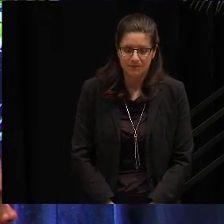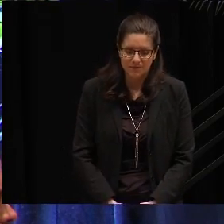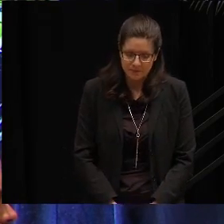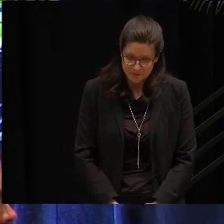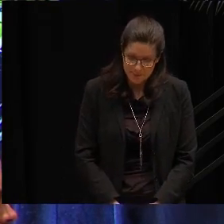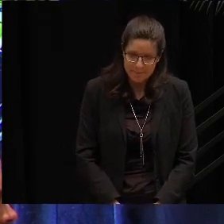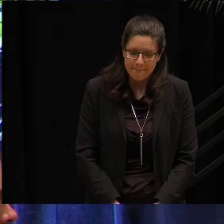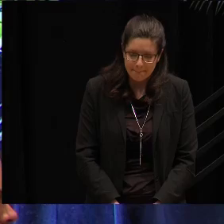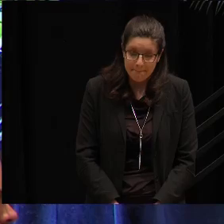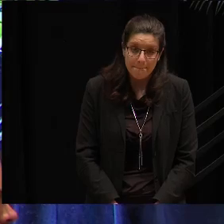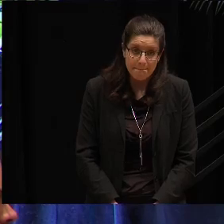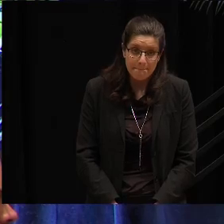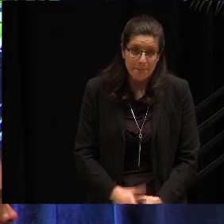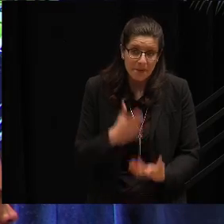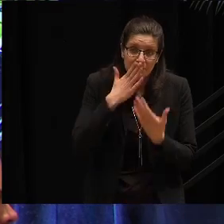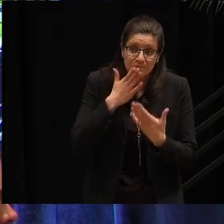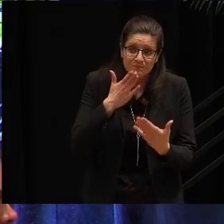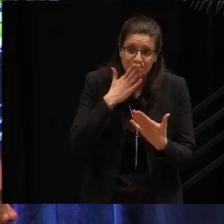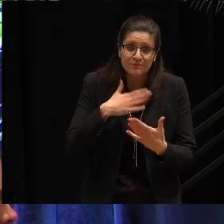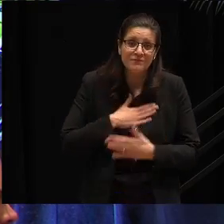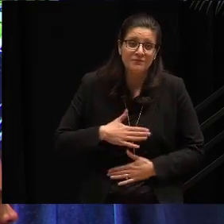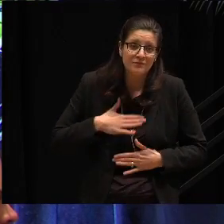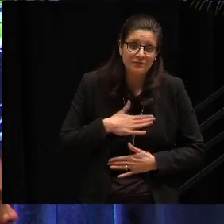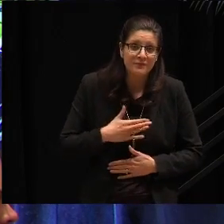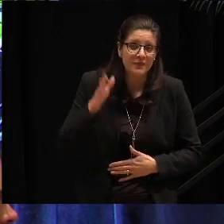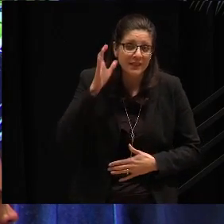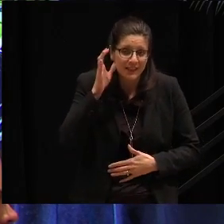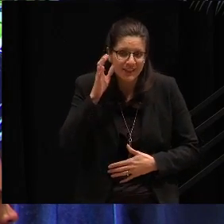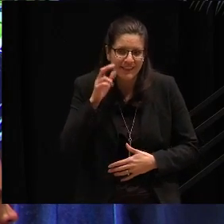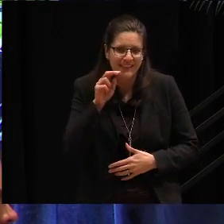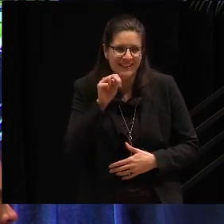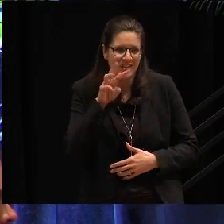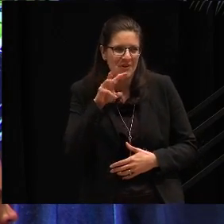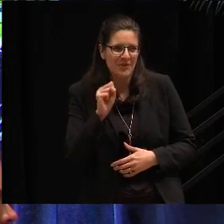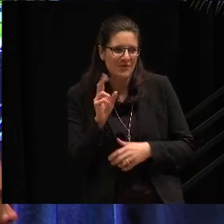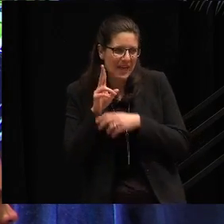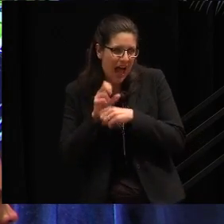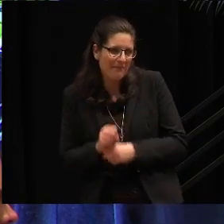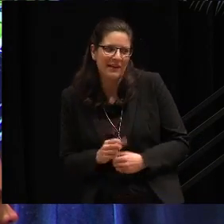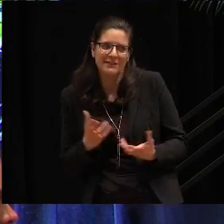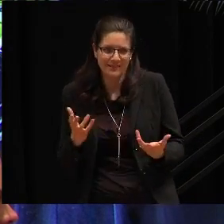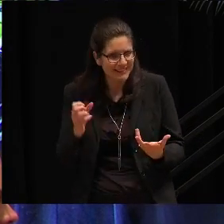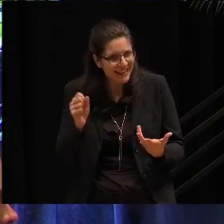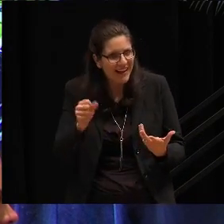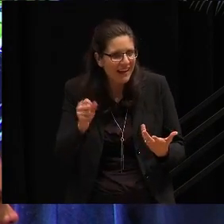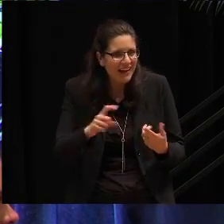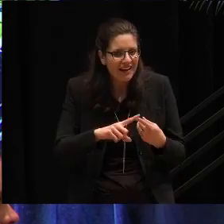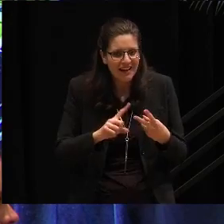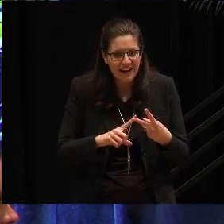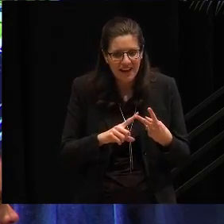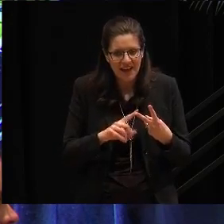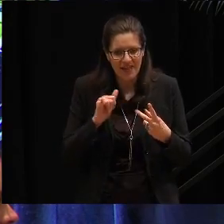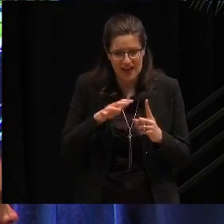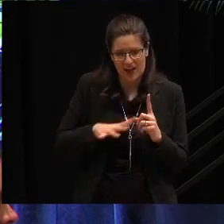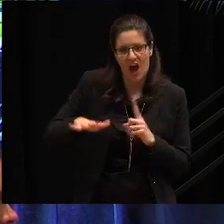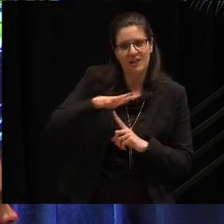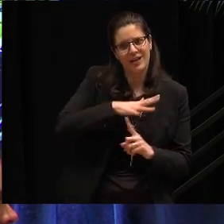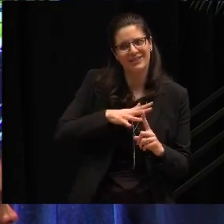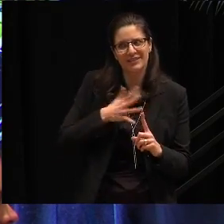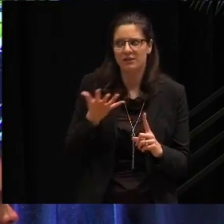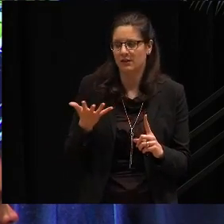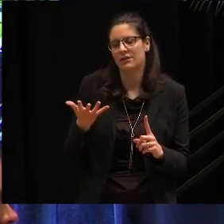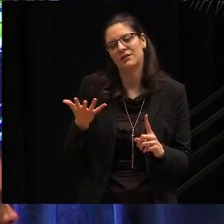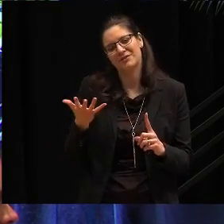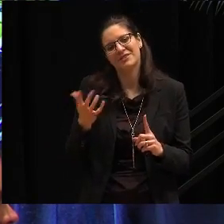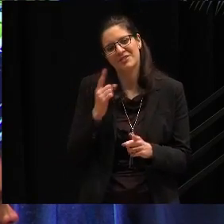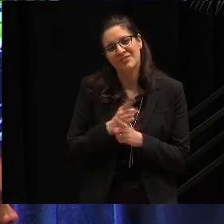and I appreciated hearing the news habits of folks. I appreciate the context of, okay, so maybe the world